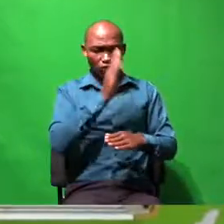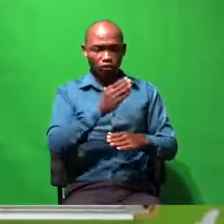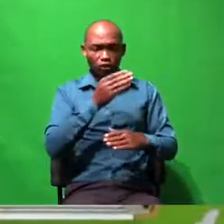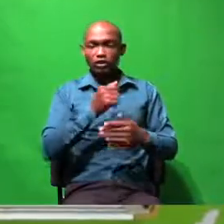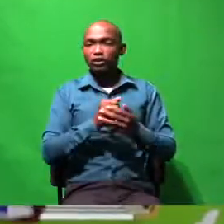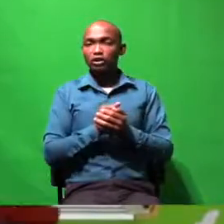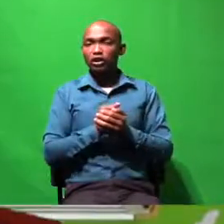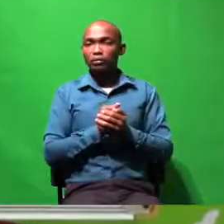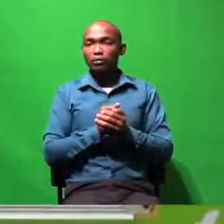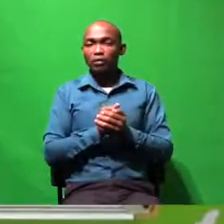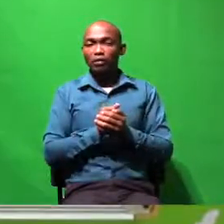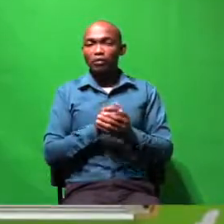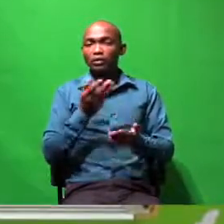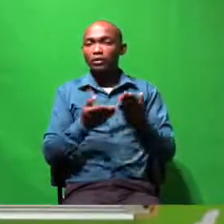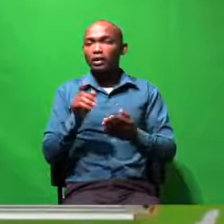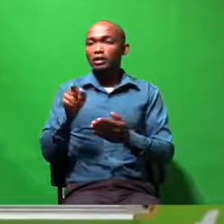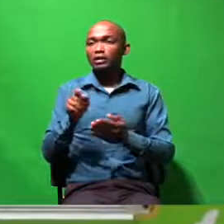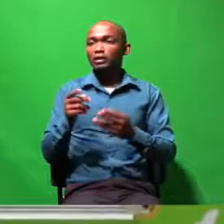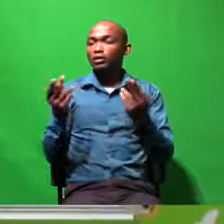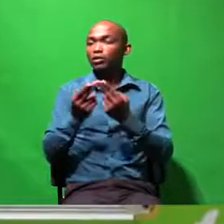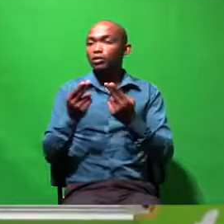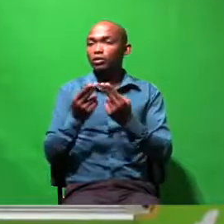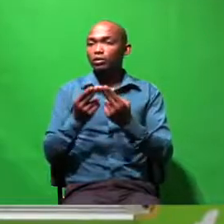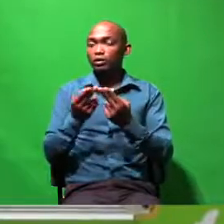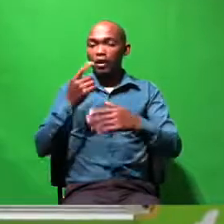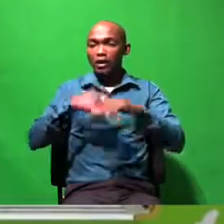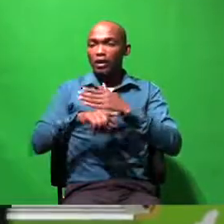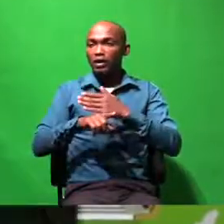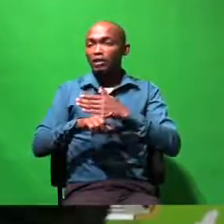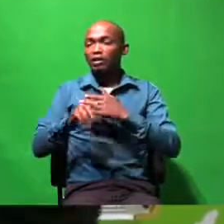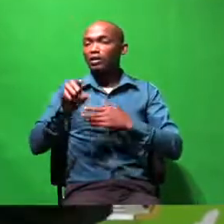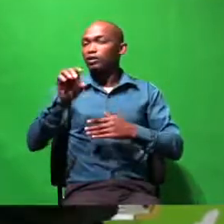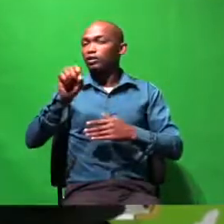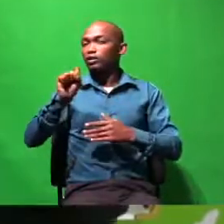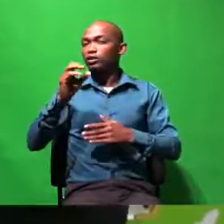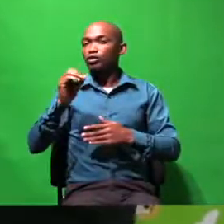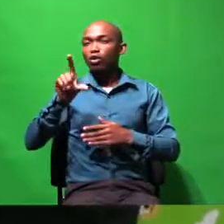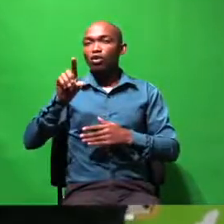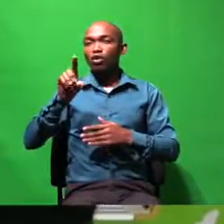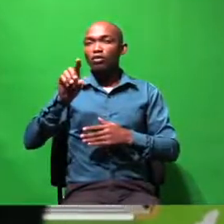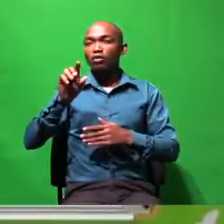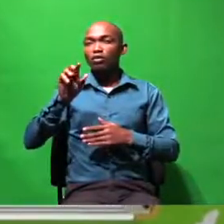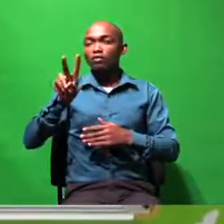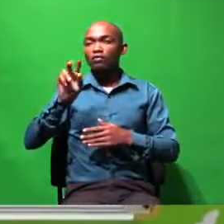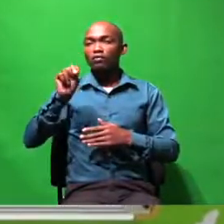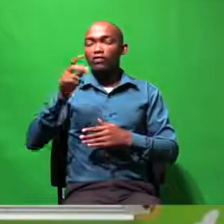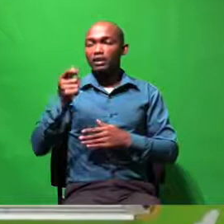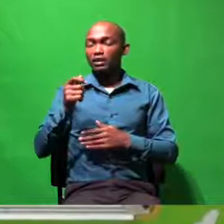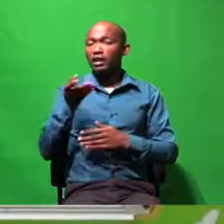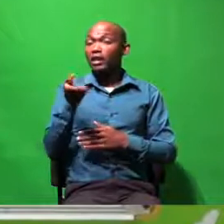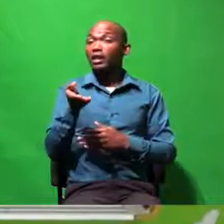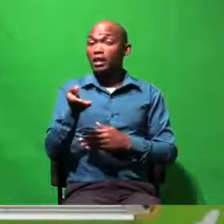mean the concentration of solute as well as the concentration of solvent, they are different. So